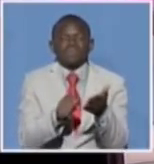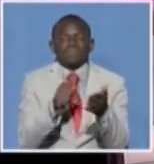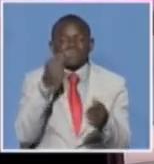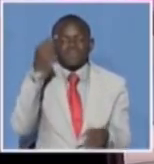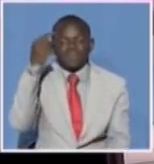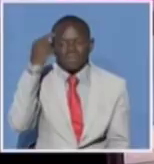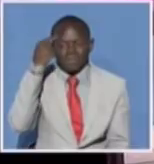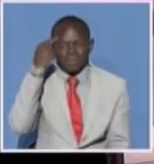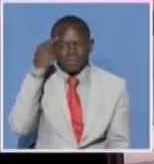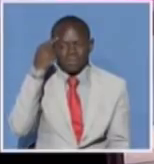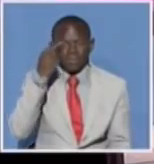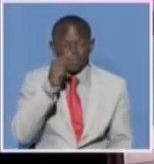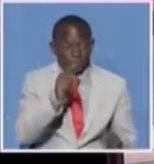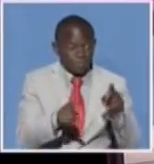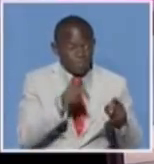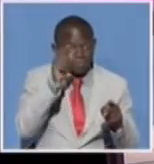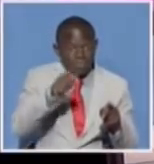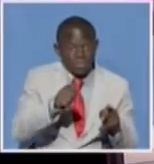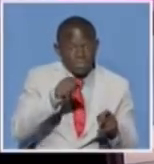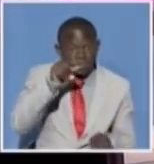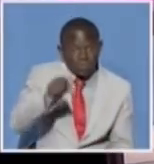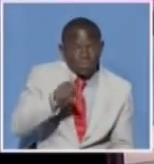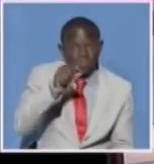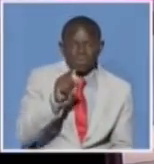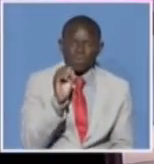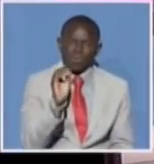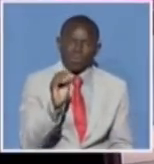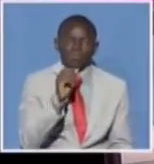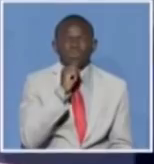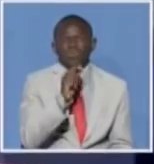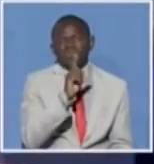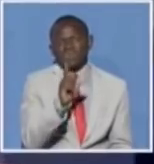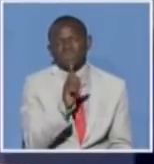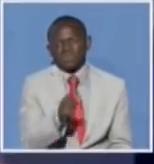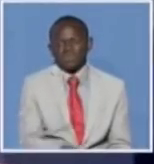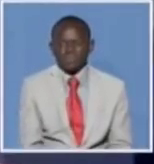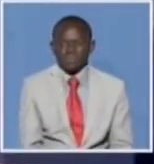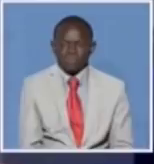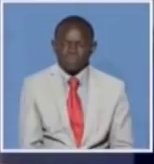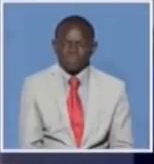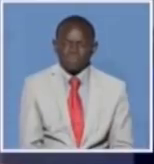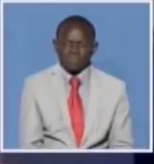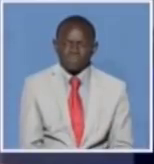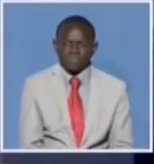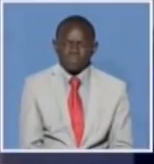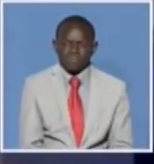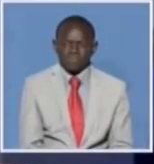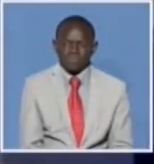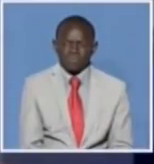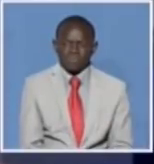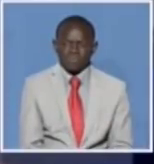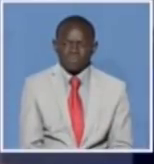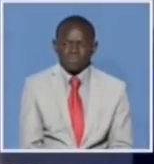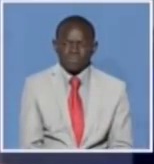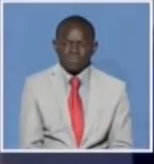able to move on to the next level of our education system. Have you done a research to try and understand why there's so much demand